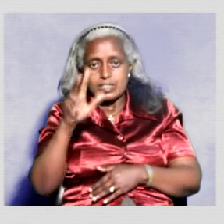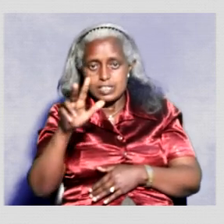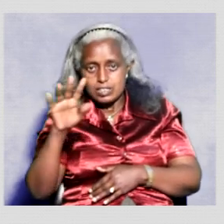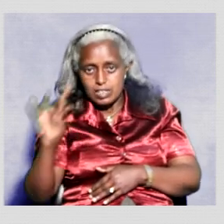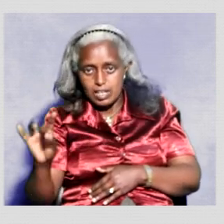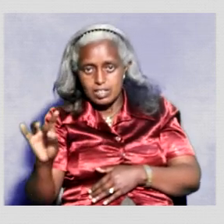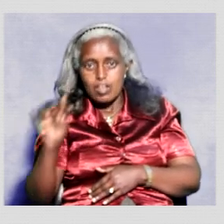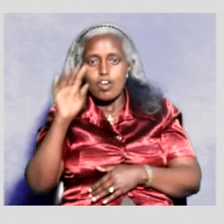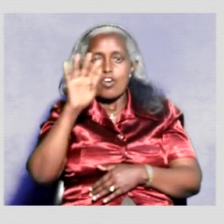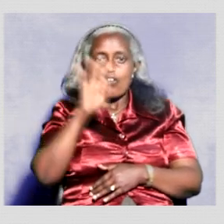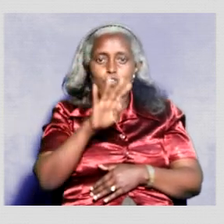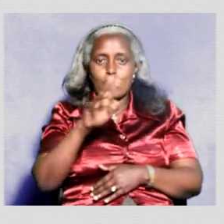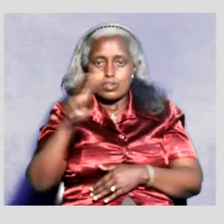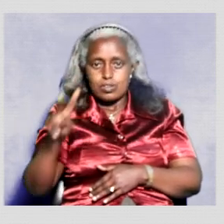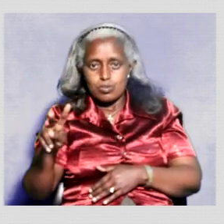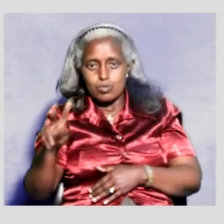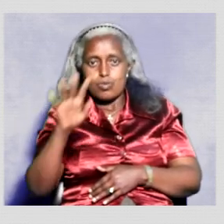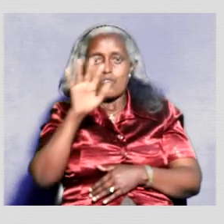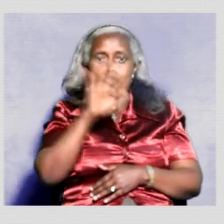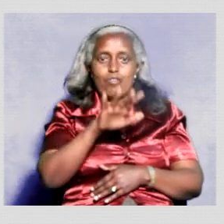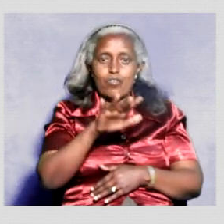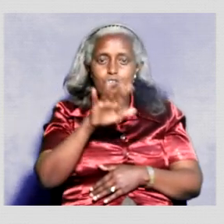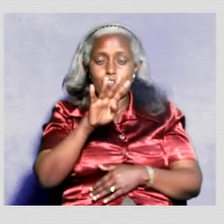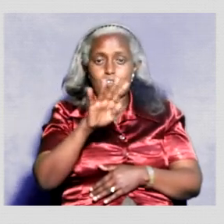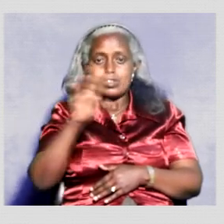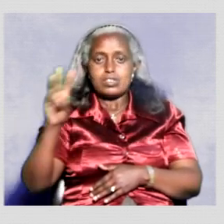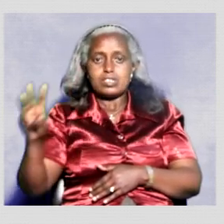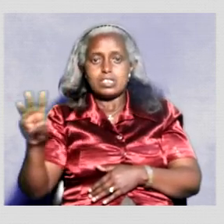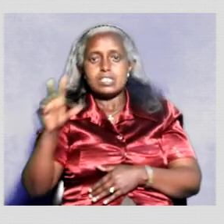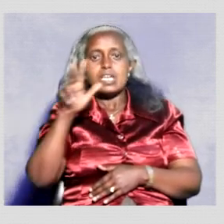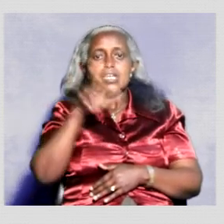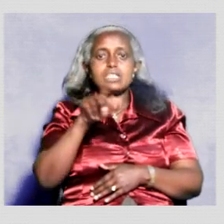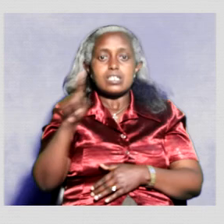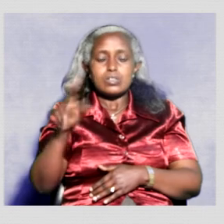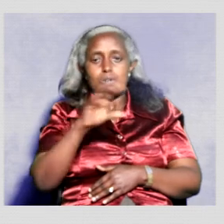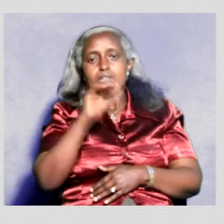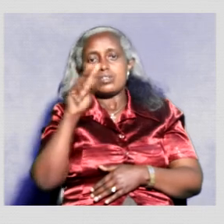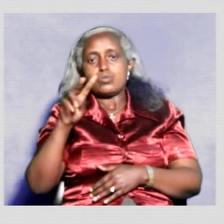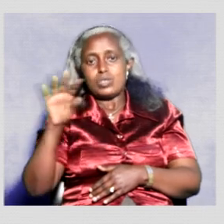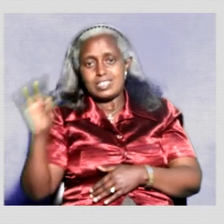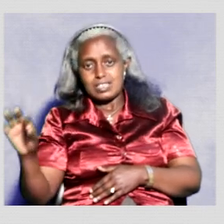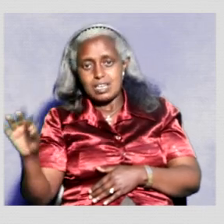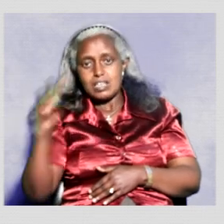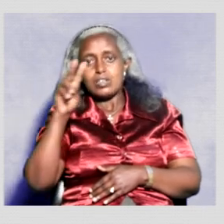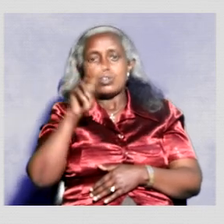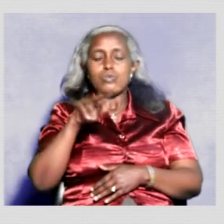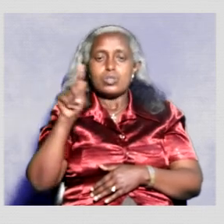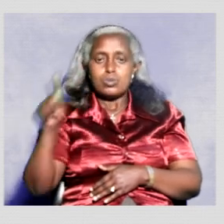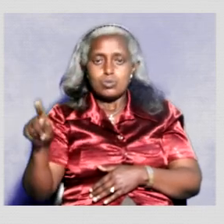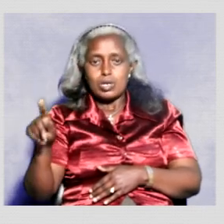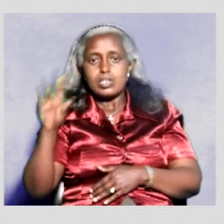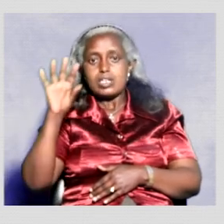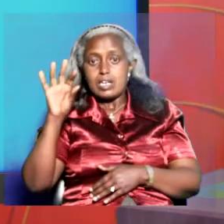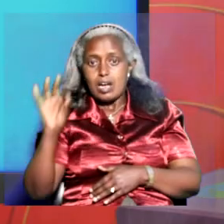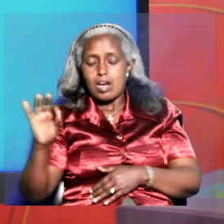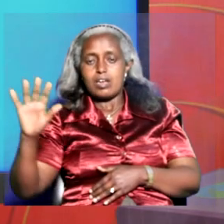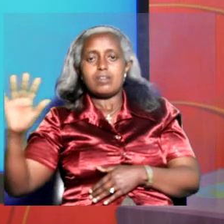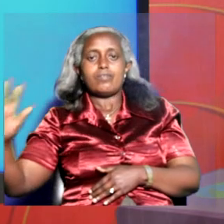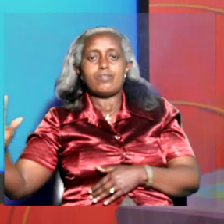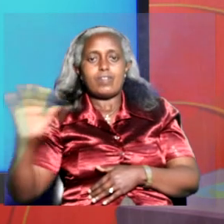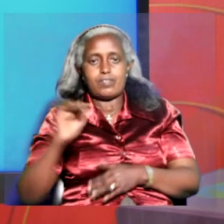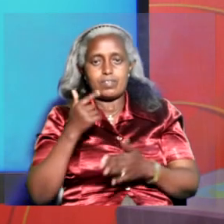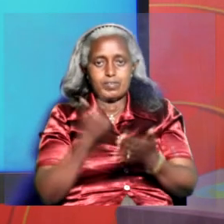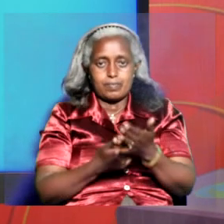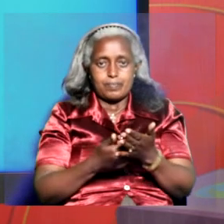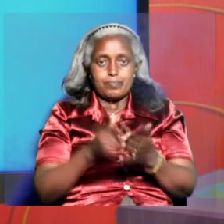38, 42, 46, 31, 29, 21, 9, 5.